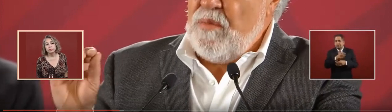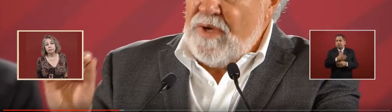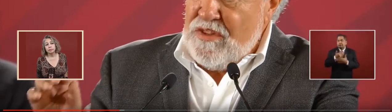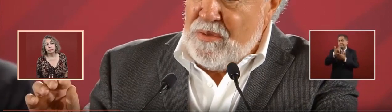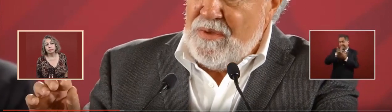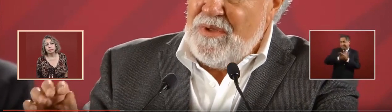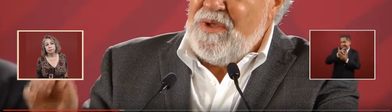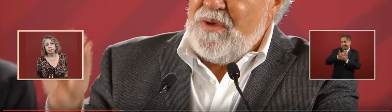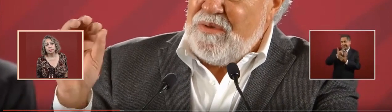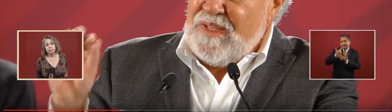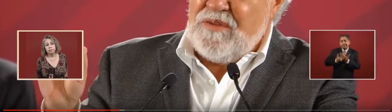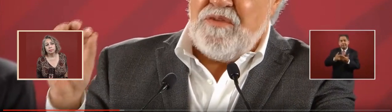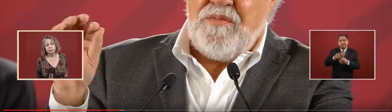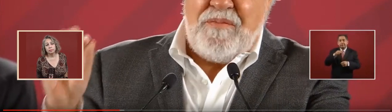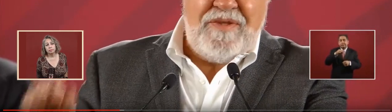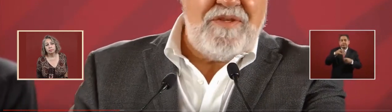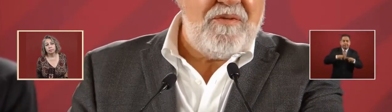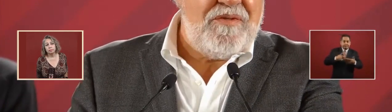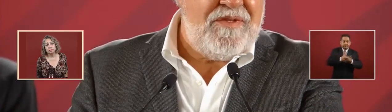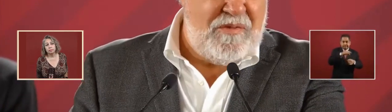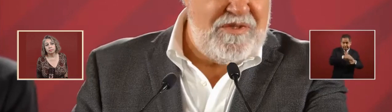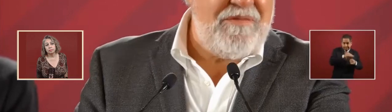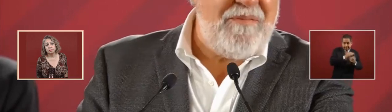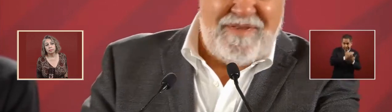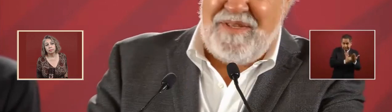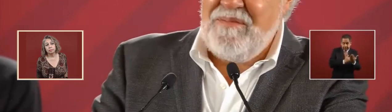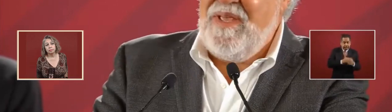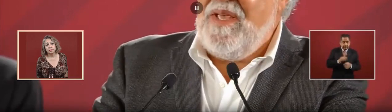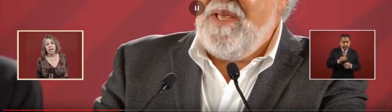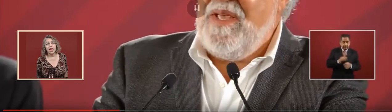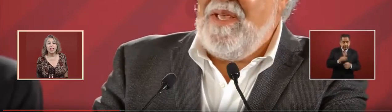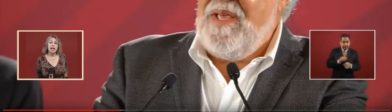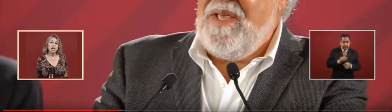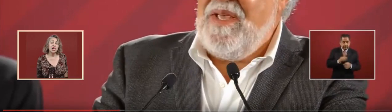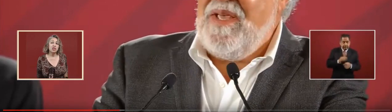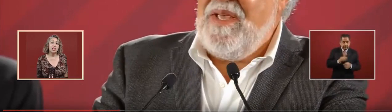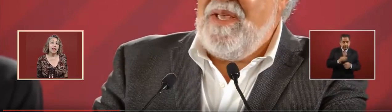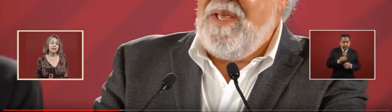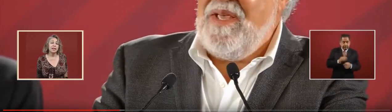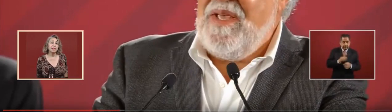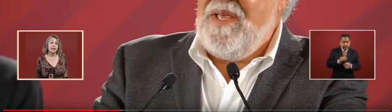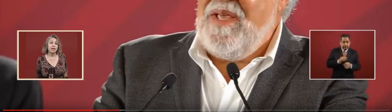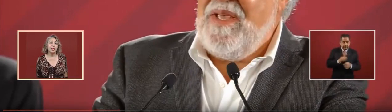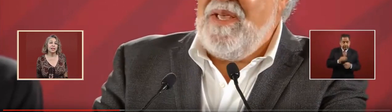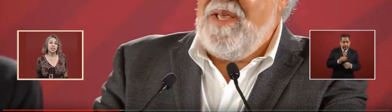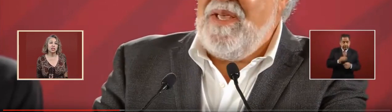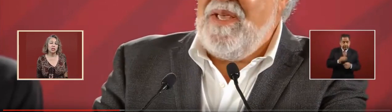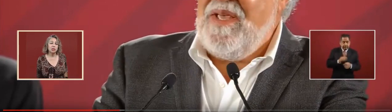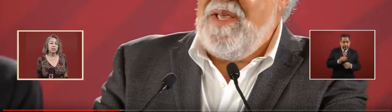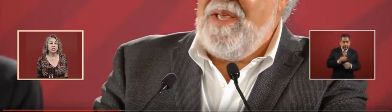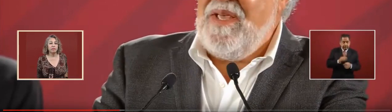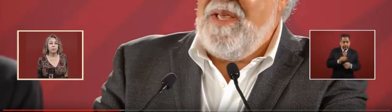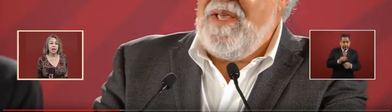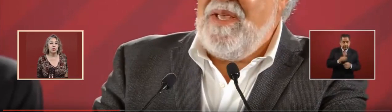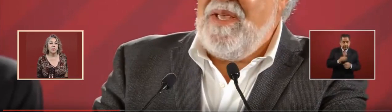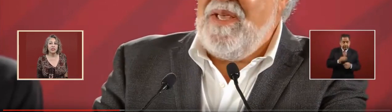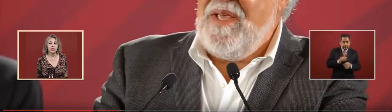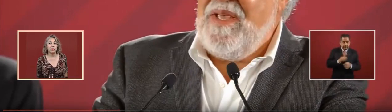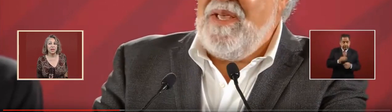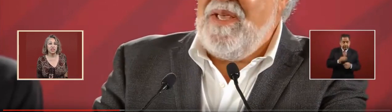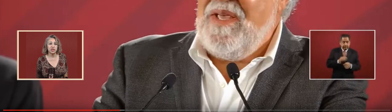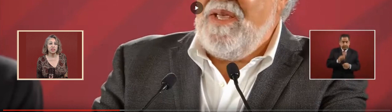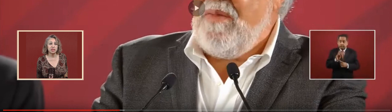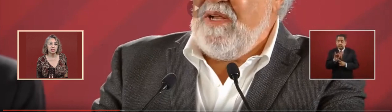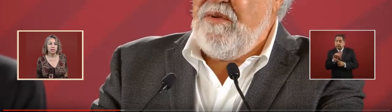Y subrayo los datos biométricos exclusivamente... And I underline that the exclusive